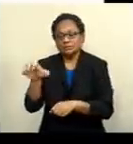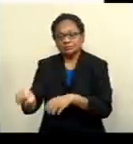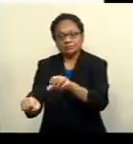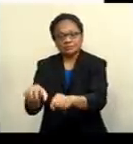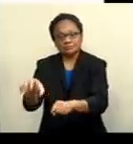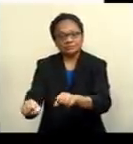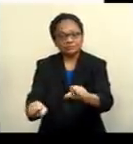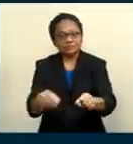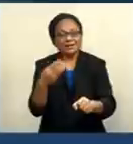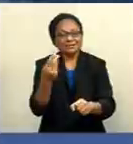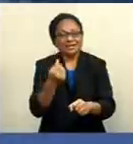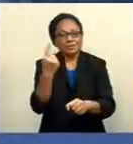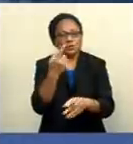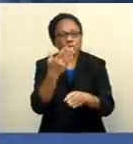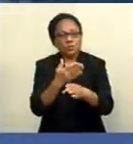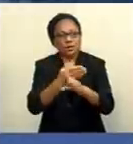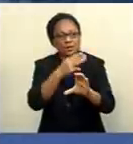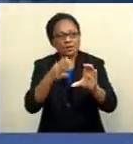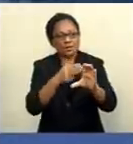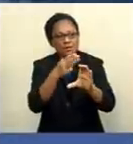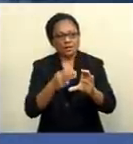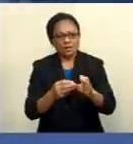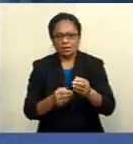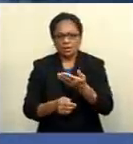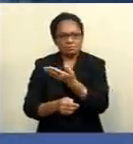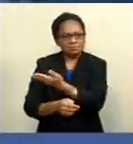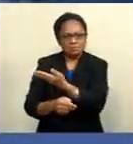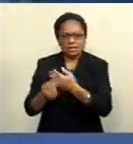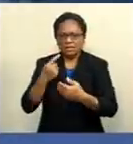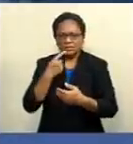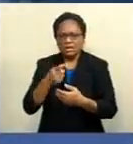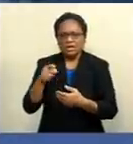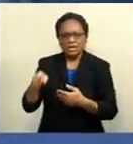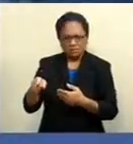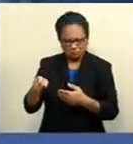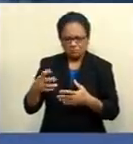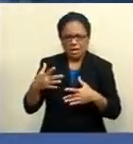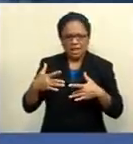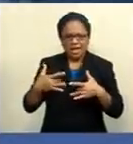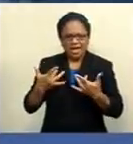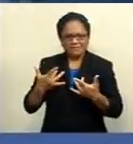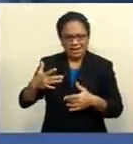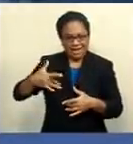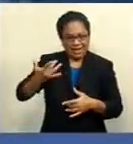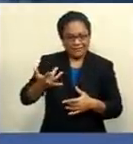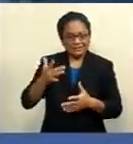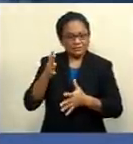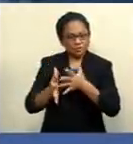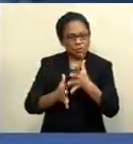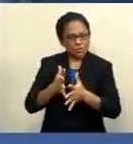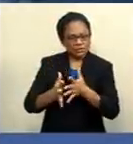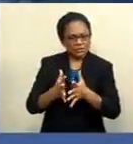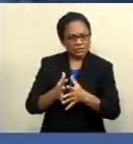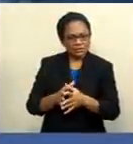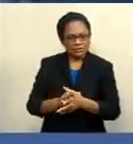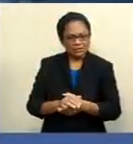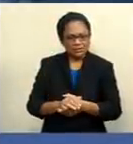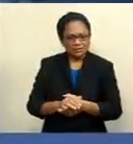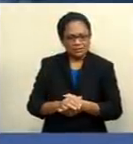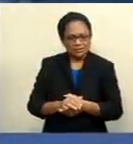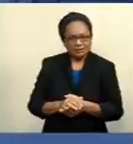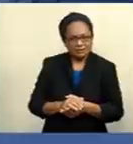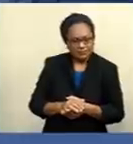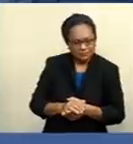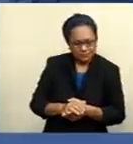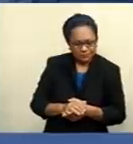was a live story. I can certainly assure you that FBC has reported stories where